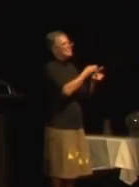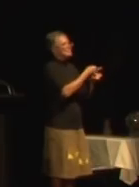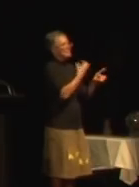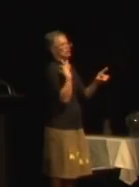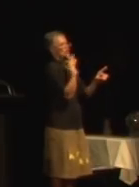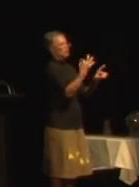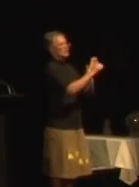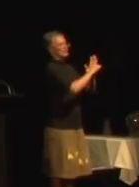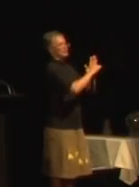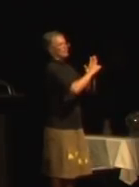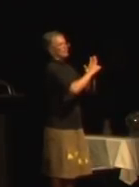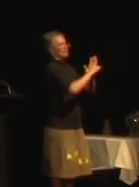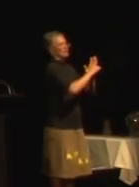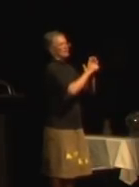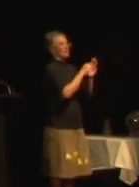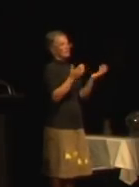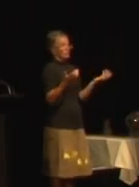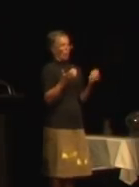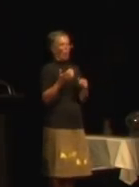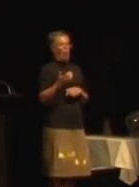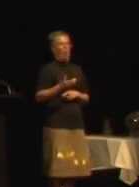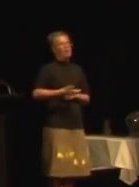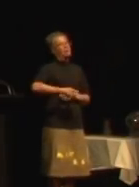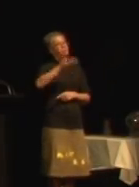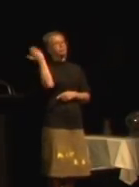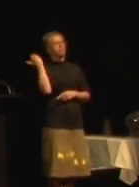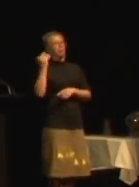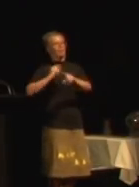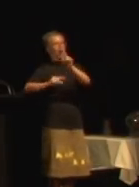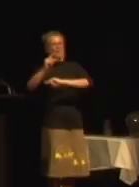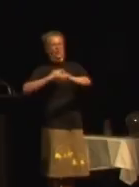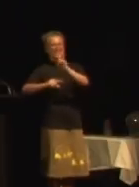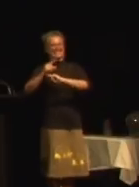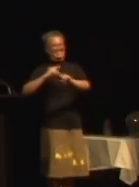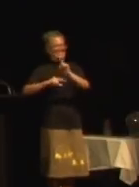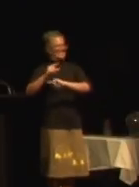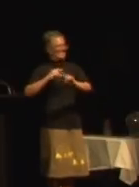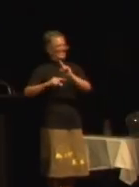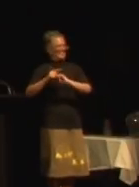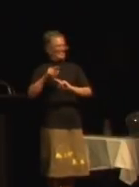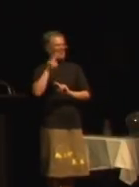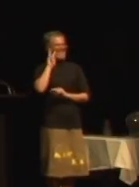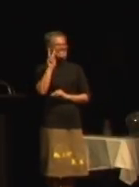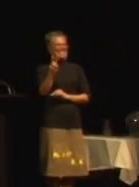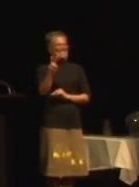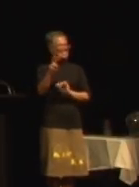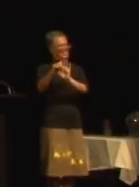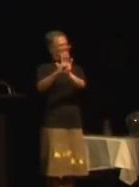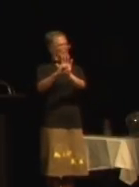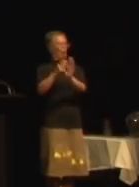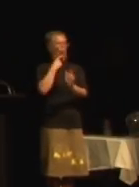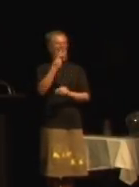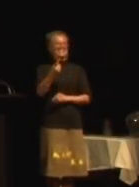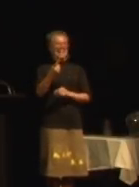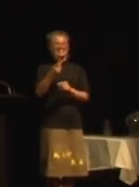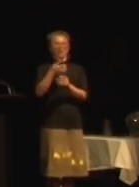Open Education Conference, the conference swag were red umbrellas. And I took the organizers aside and I said, did you know this? And they said, no, we